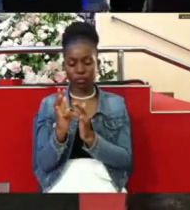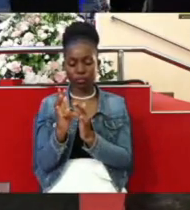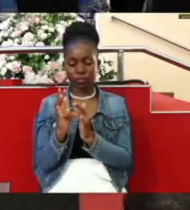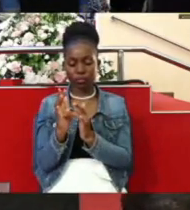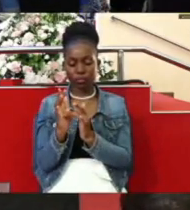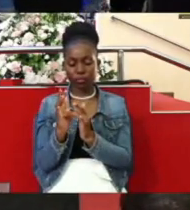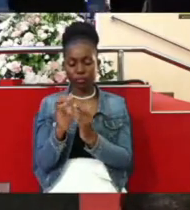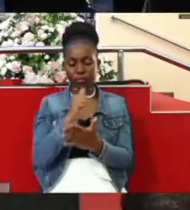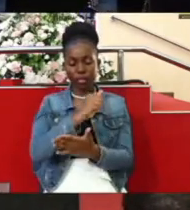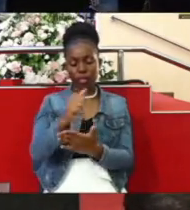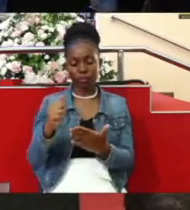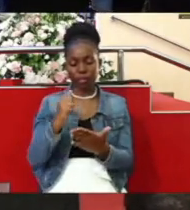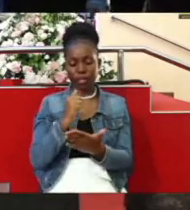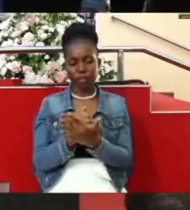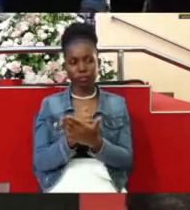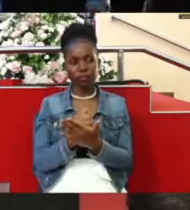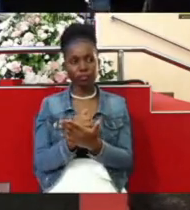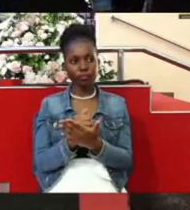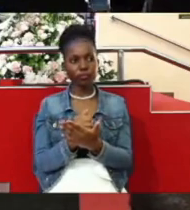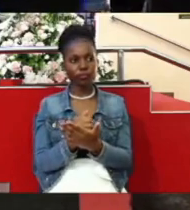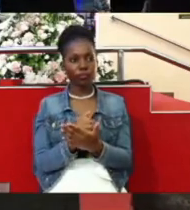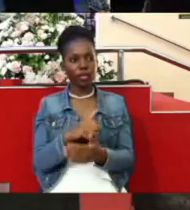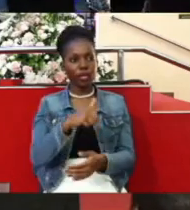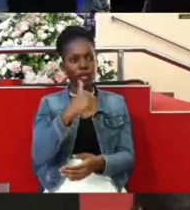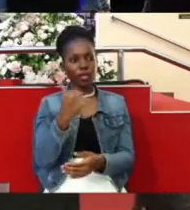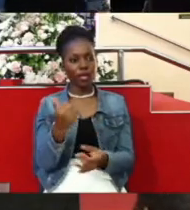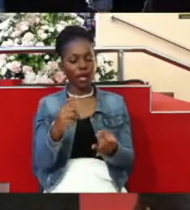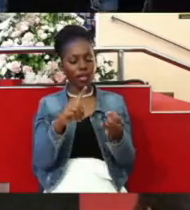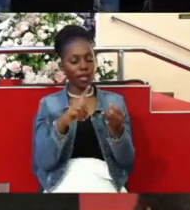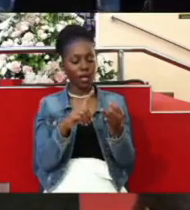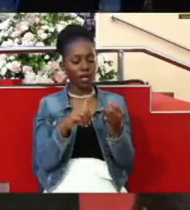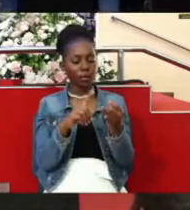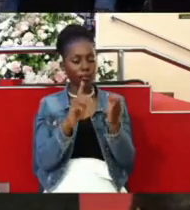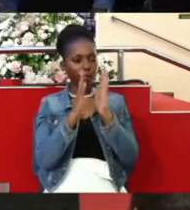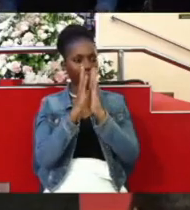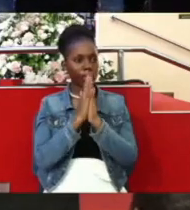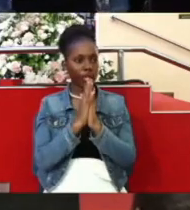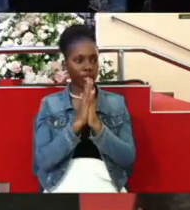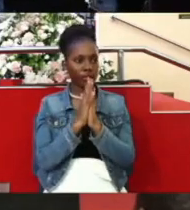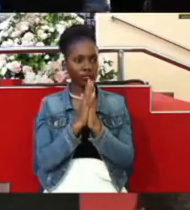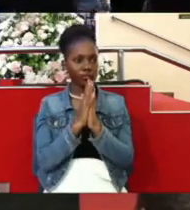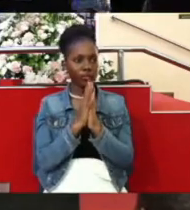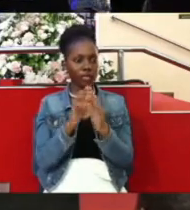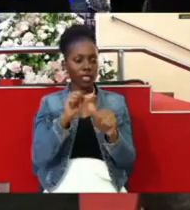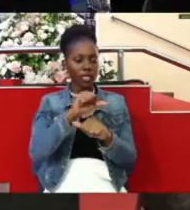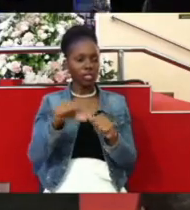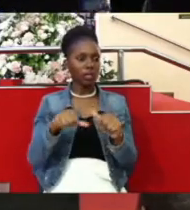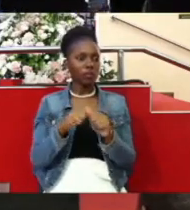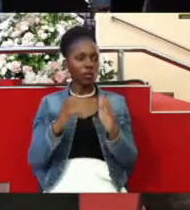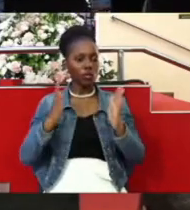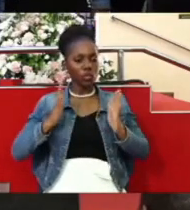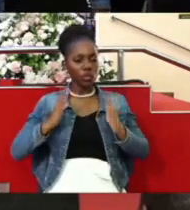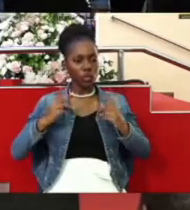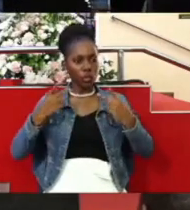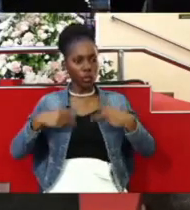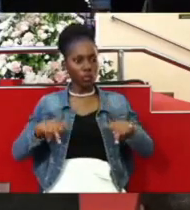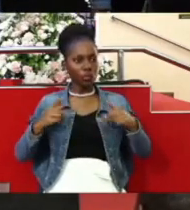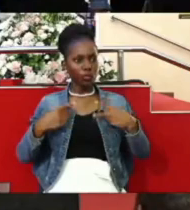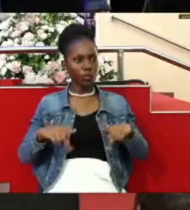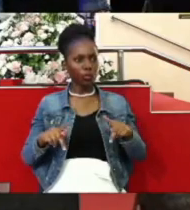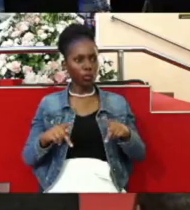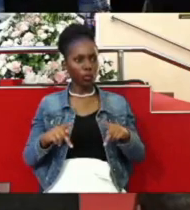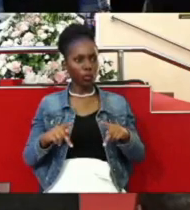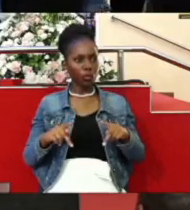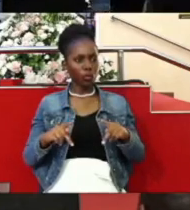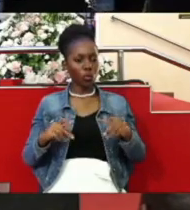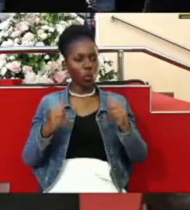Kristo. Amen. Another type of people I like to pray are. Kingine ningetaka kuombea. There are those people with abusive spouses. Kuna